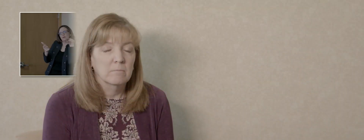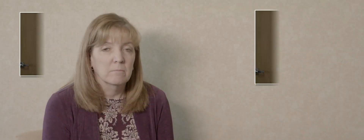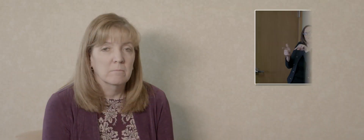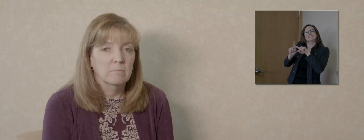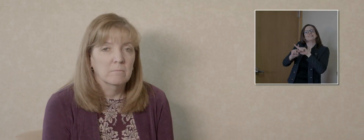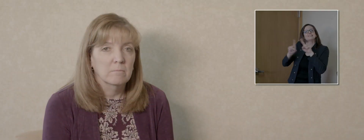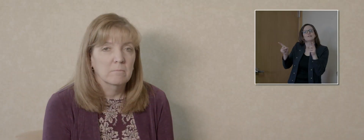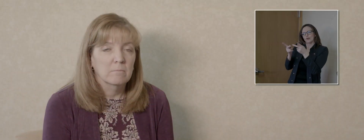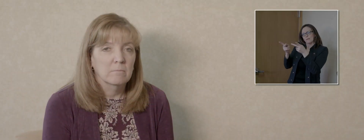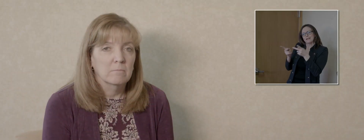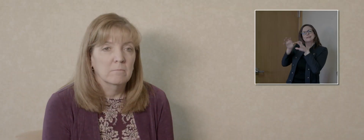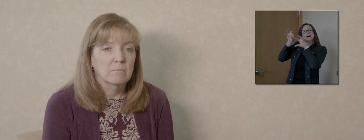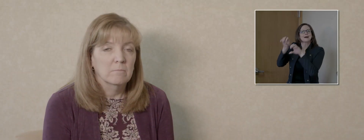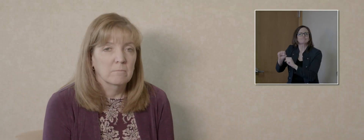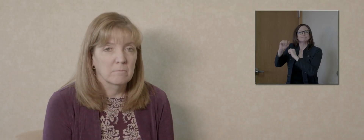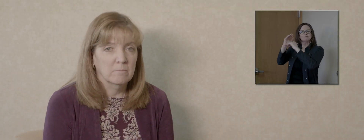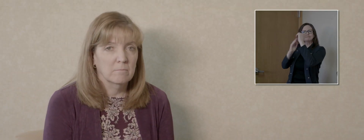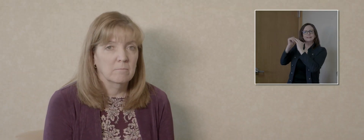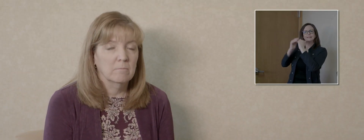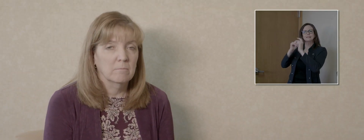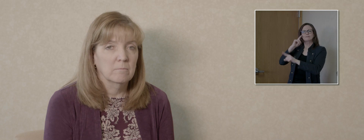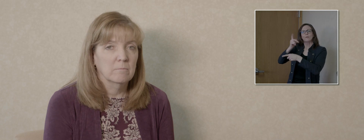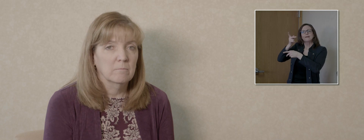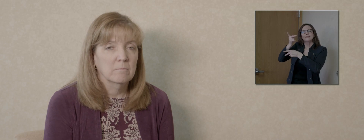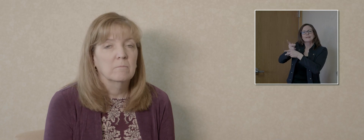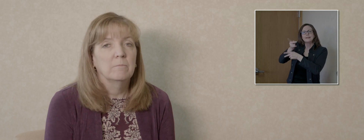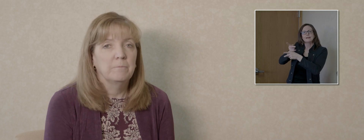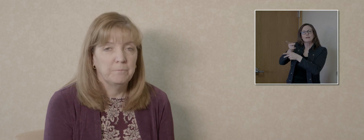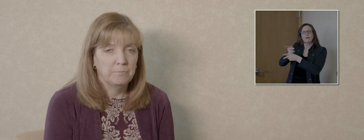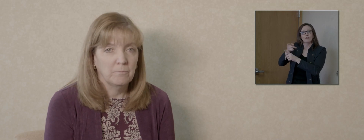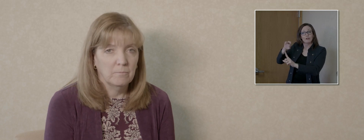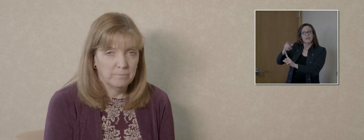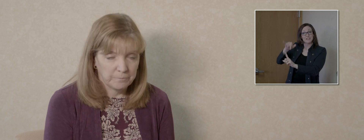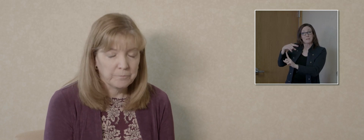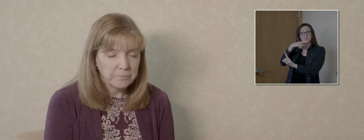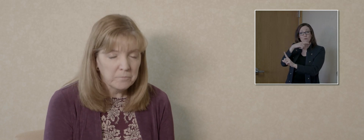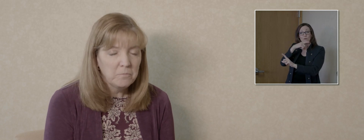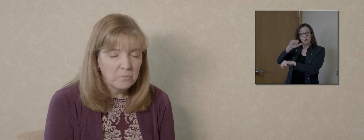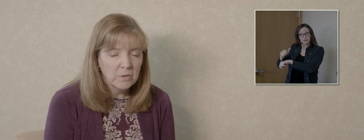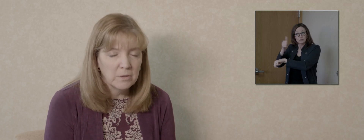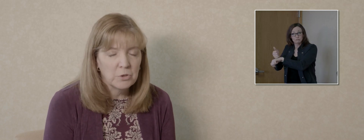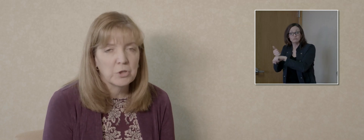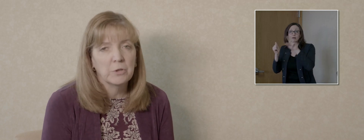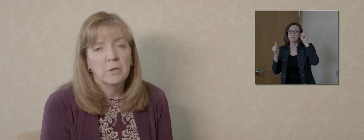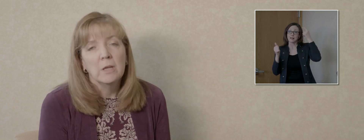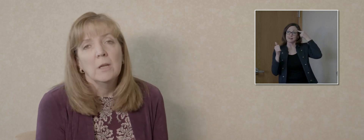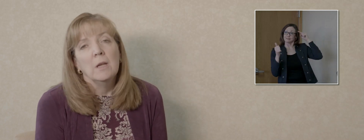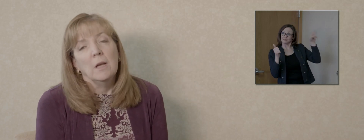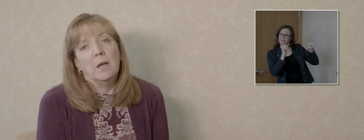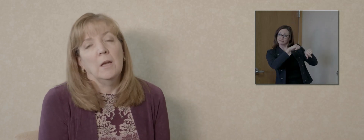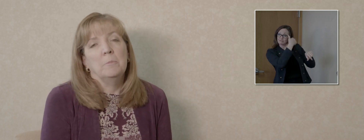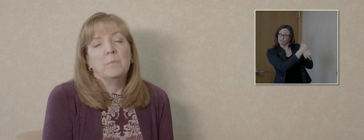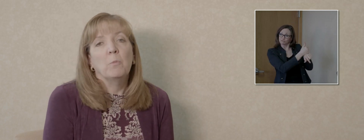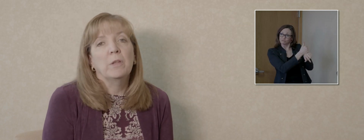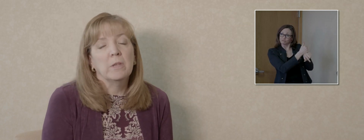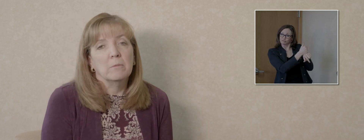will be necessary, and what's the status of recruiting volunteers to staff them? Thank you. Sure.